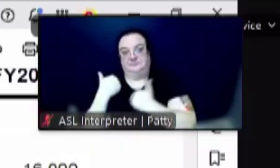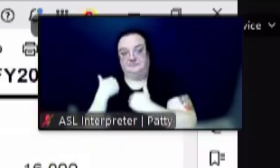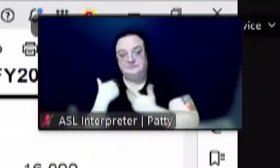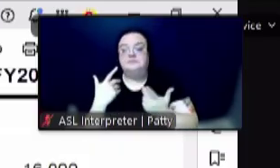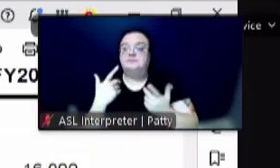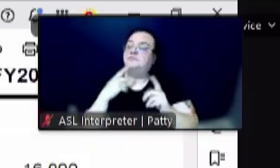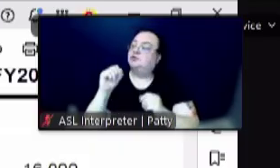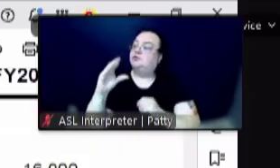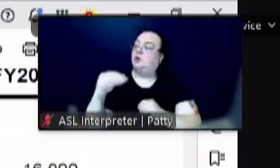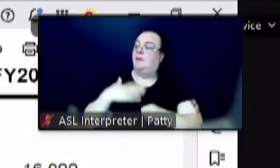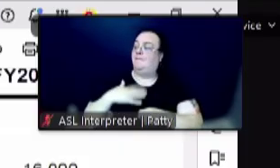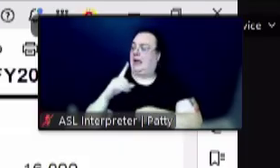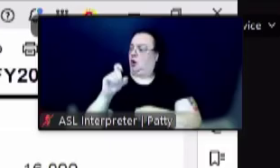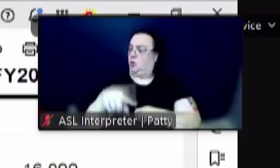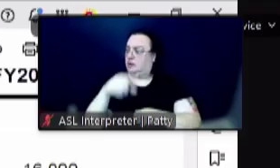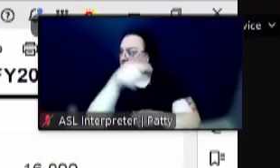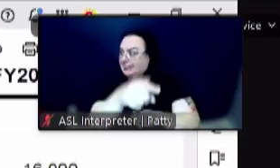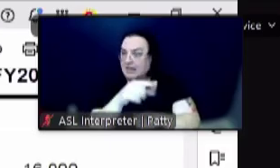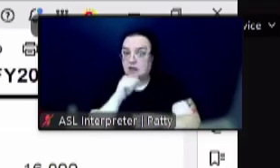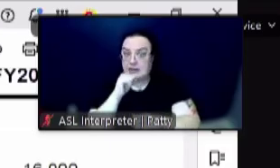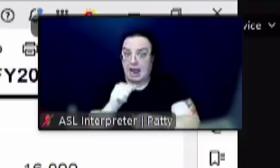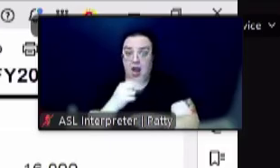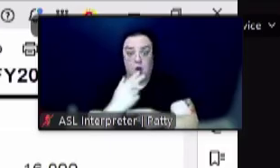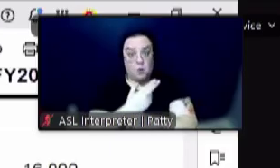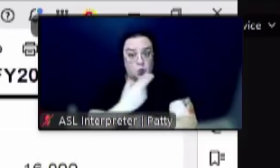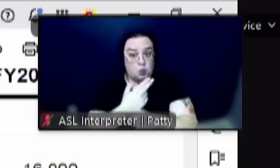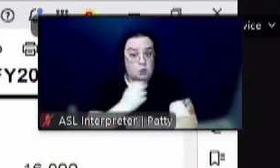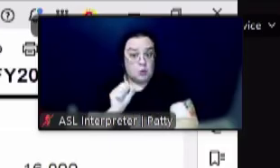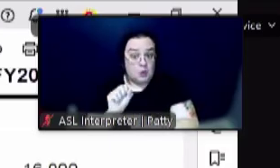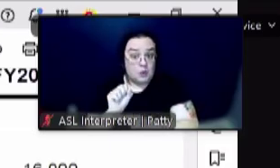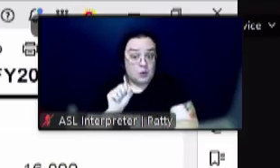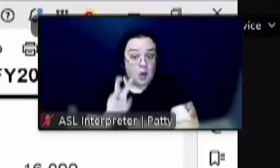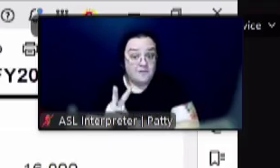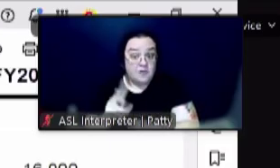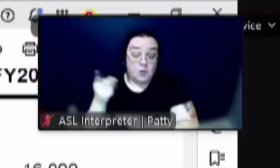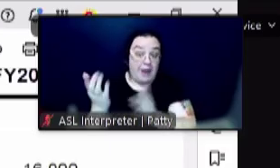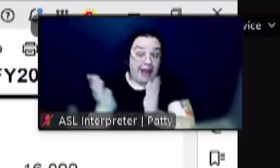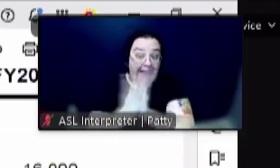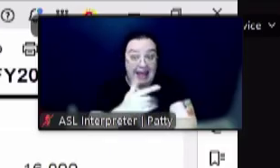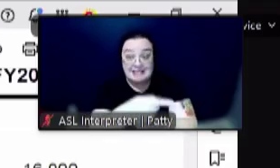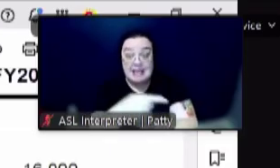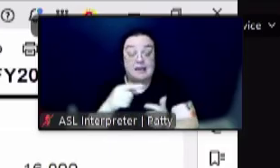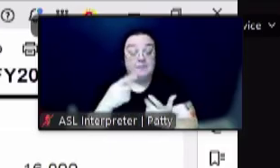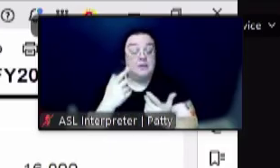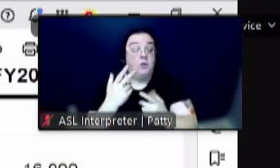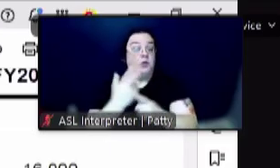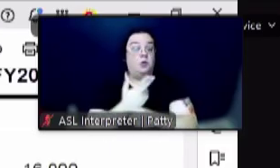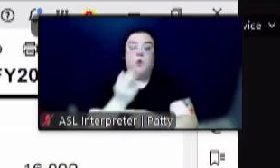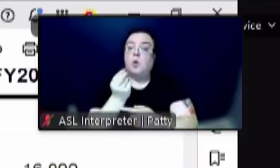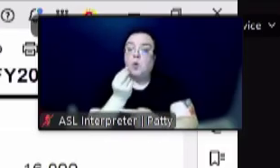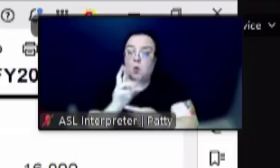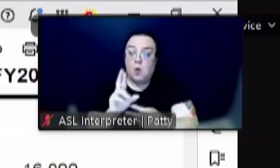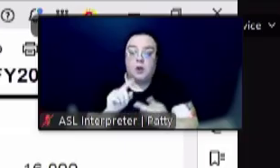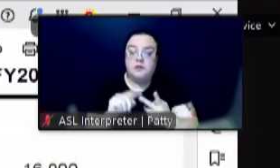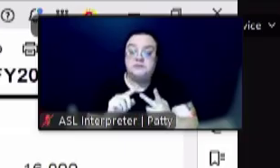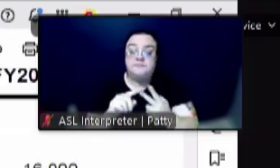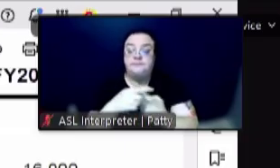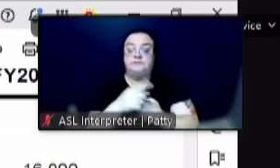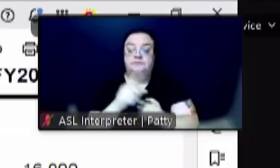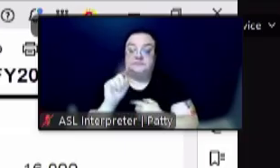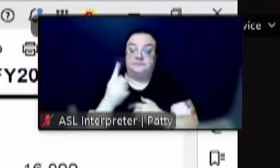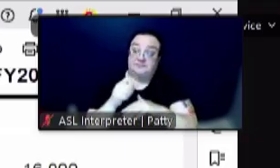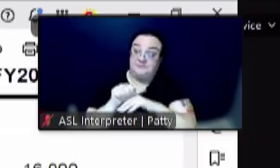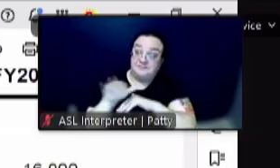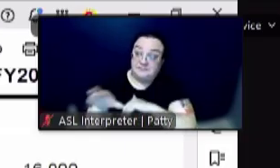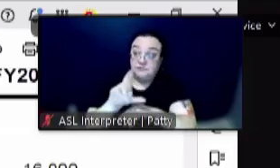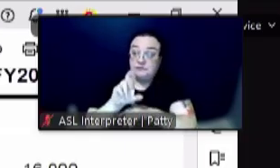issue of they're not using the software that you asked them to use, or they're just sending you the receipts,